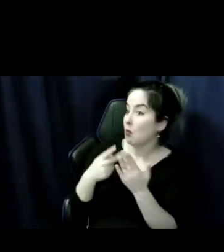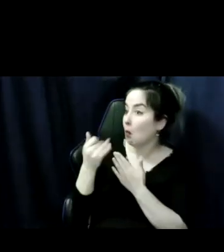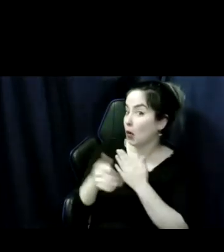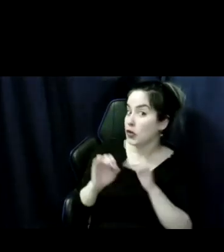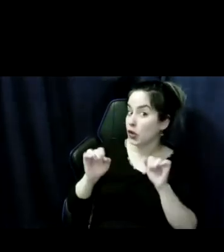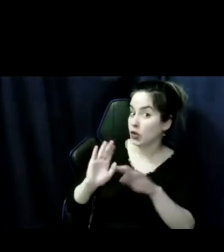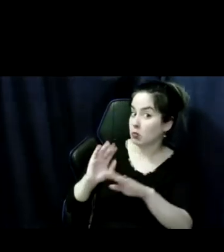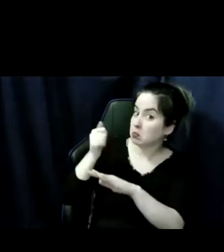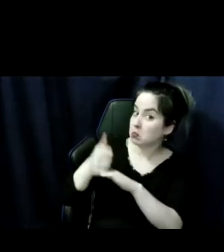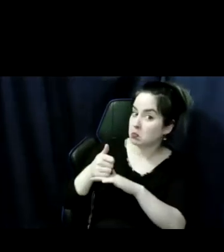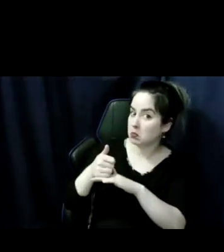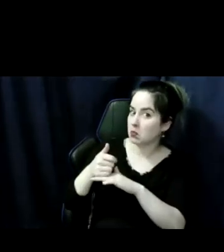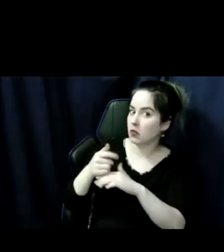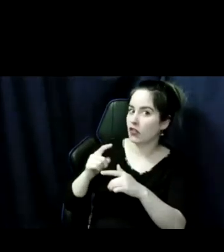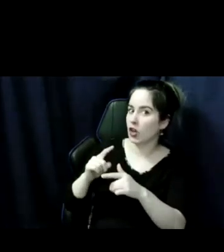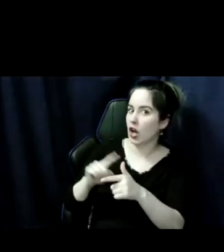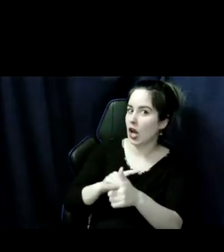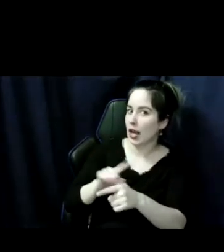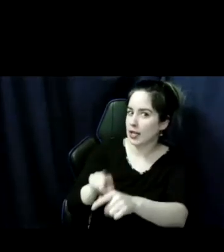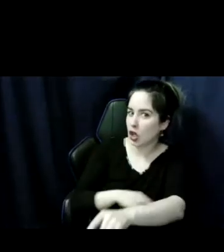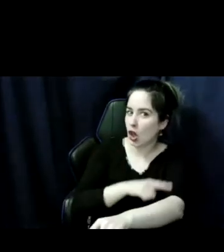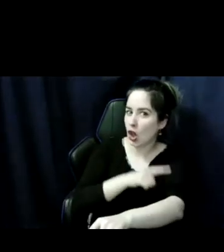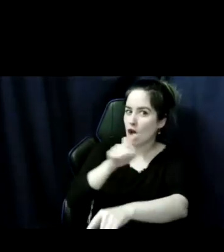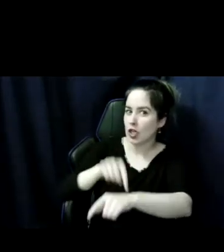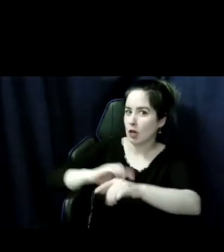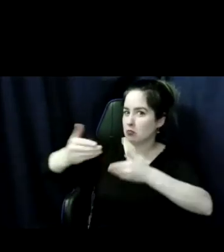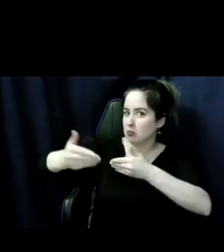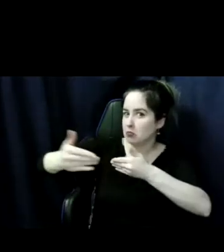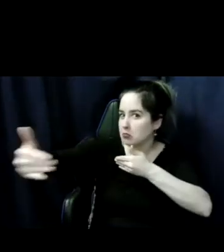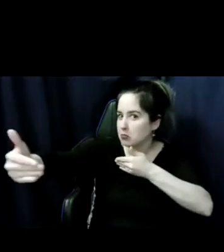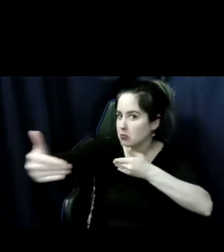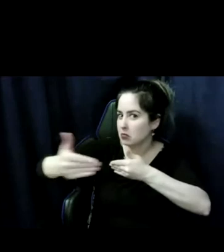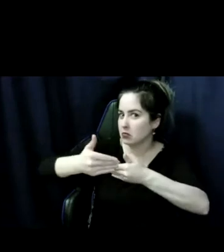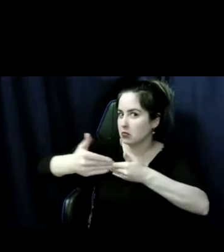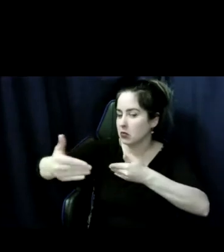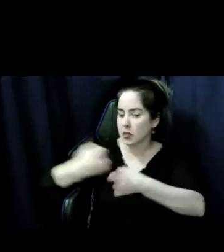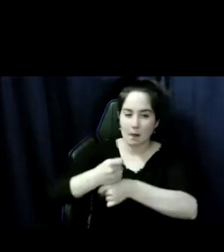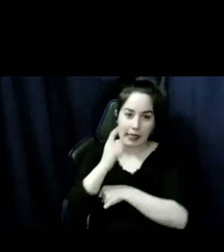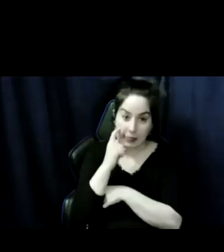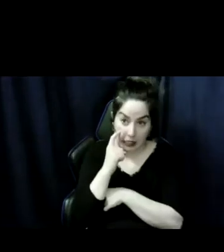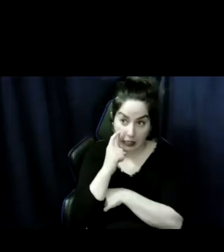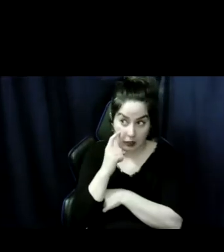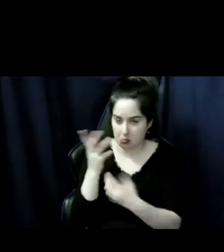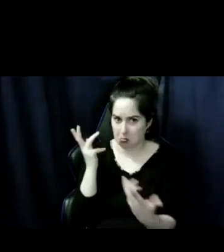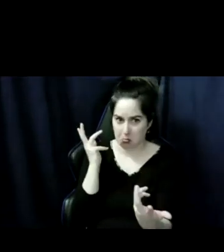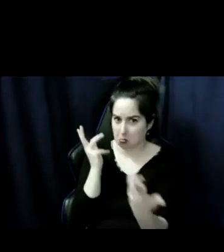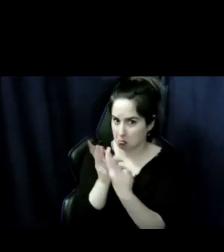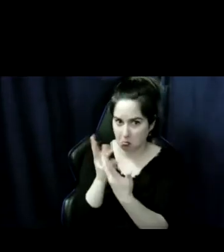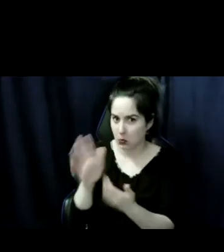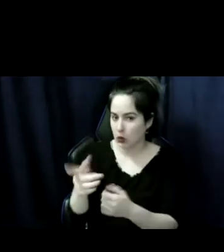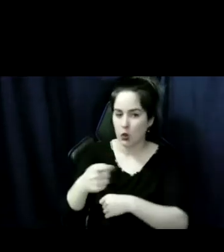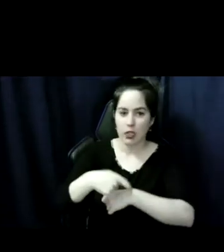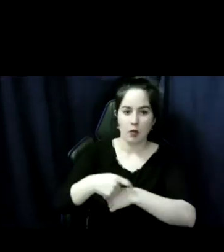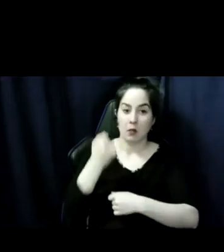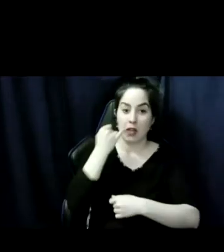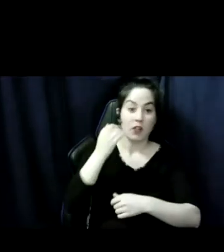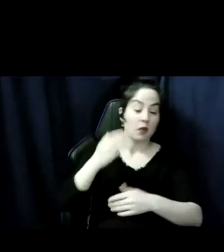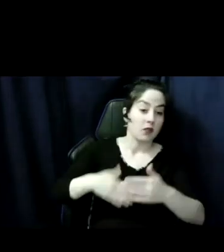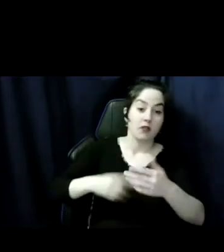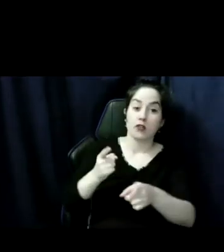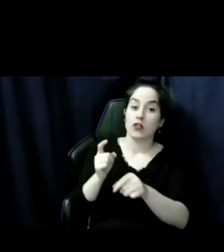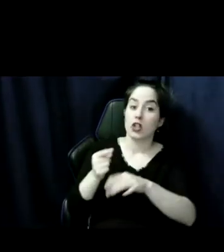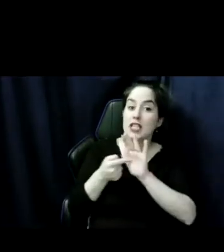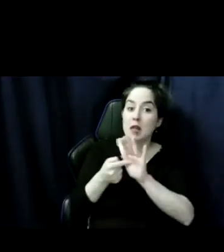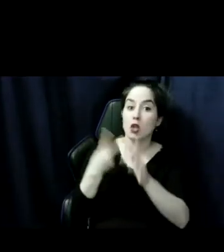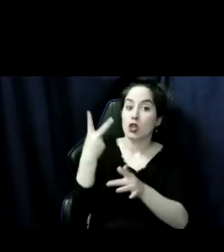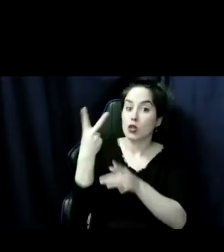as long as it makes sense to you, just that they wouldn't be permanent. So, if you wanted to have something up for 2 years, you could do that. Of course. If you